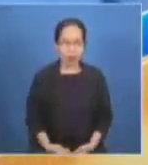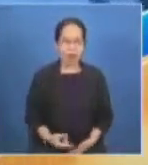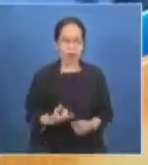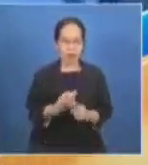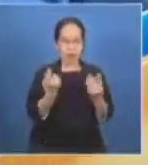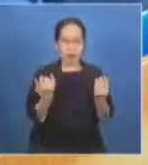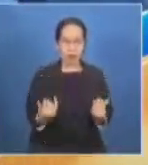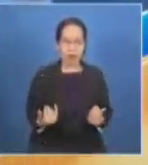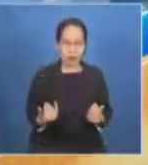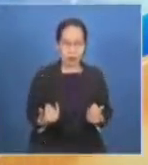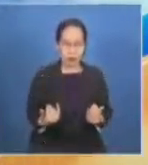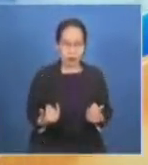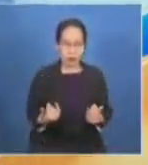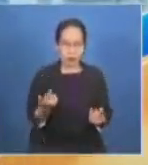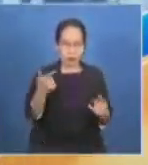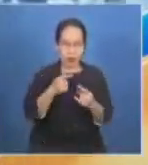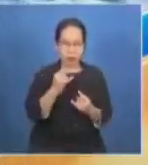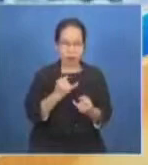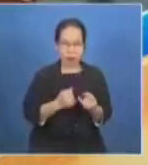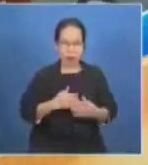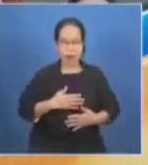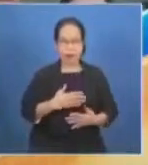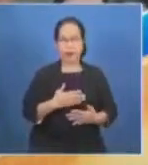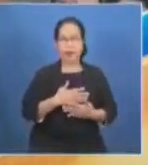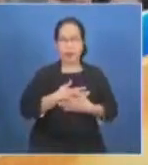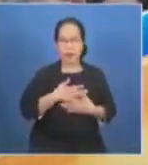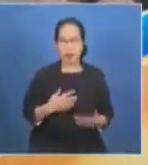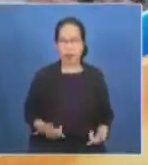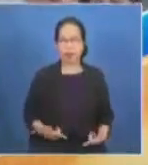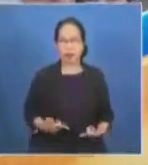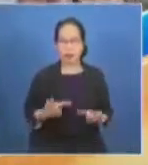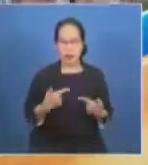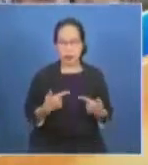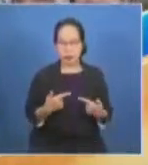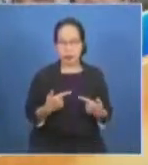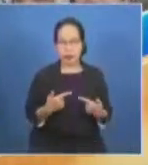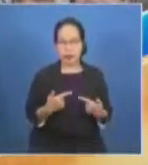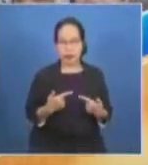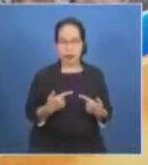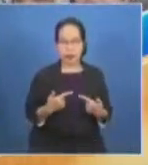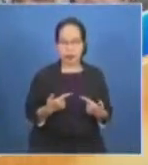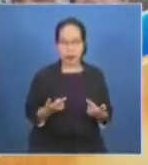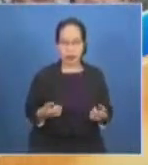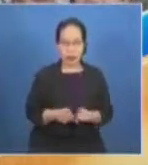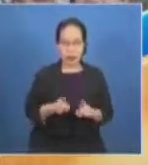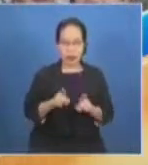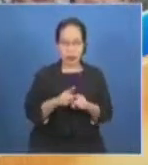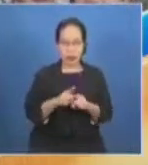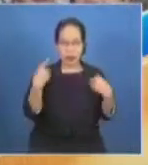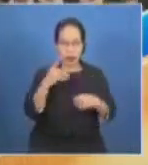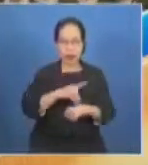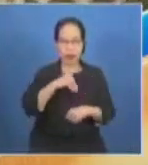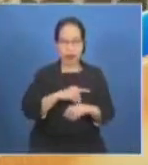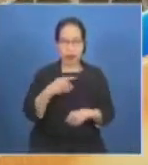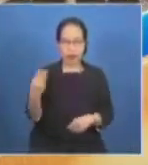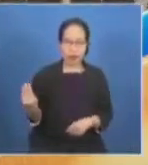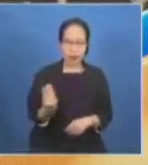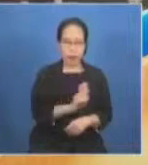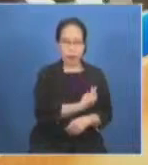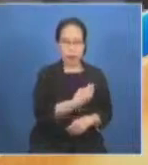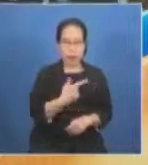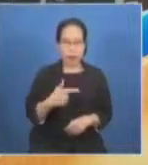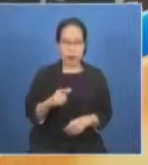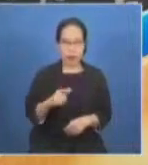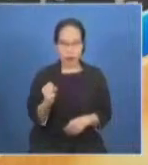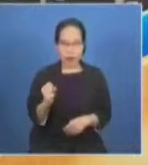Till the last breath of my life. Nagkaroon din po ako ng tungkulin bilang... I also had a duty as a